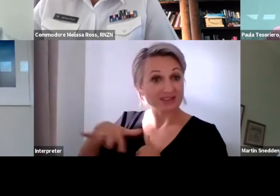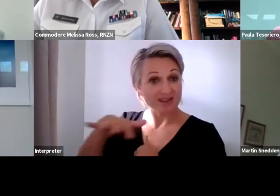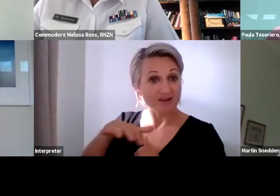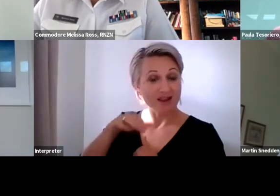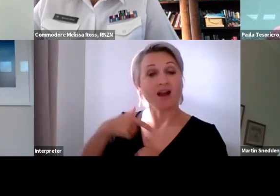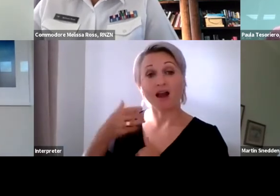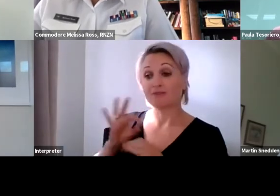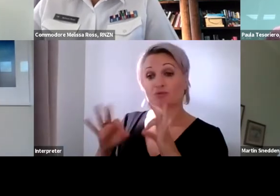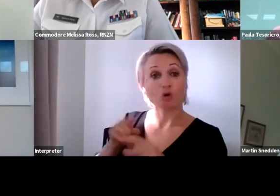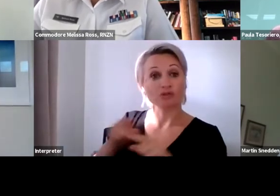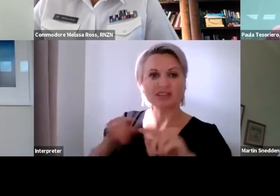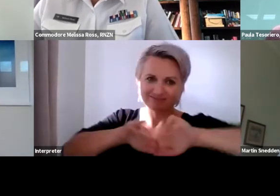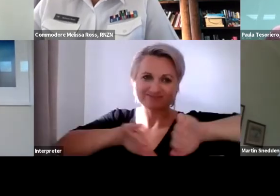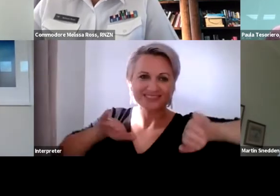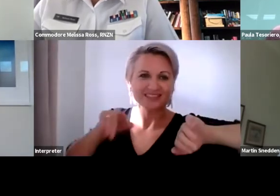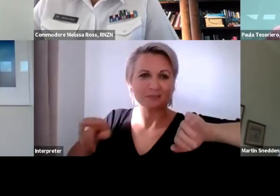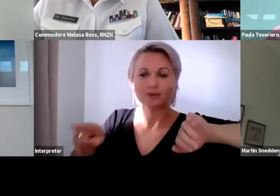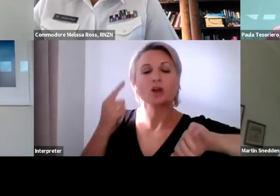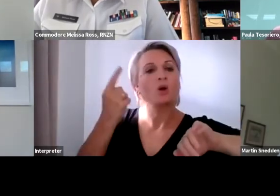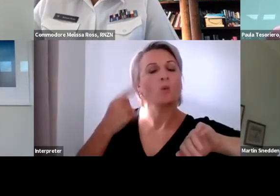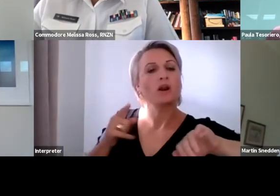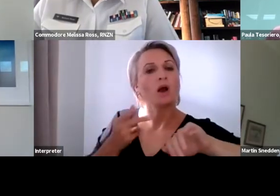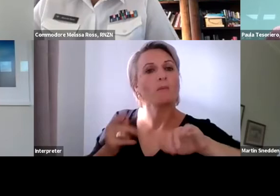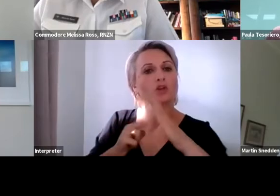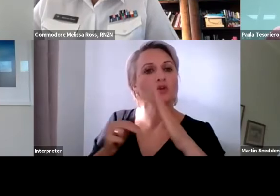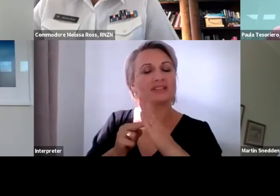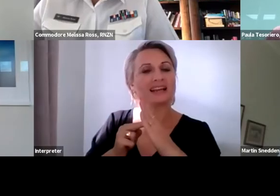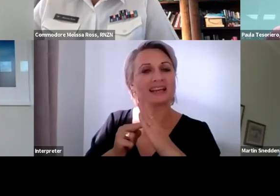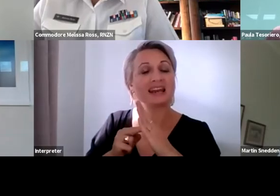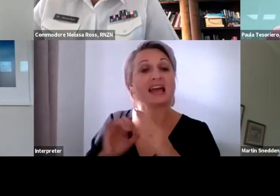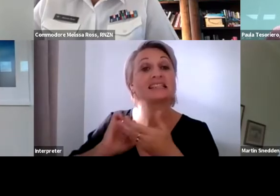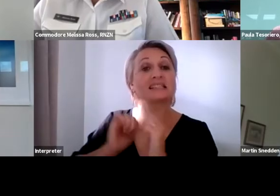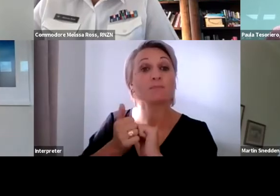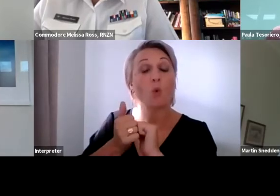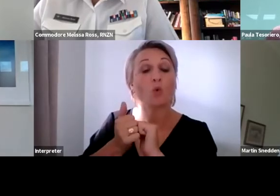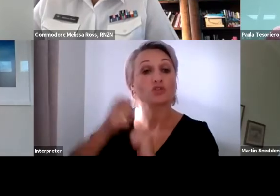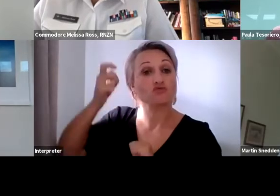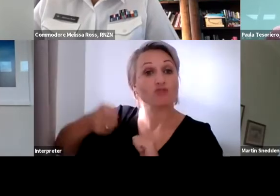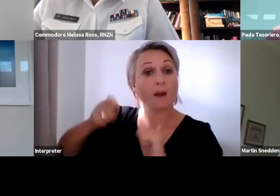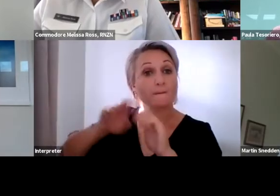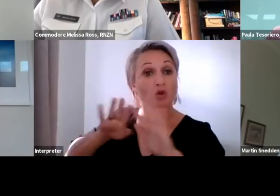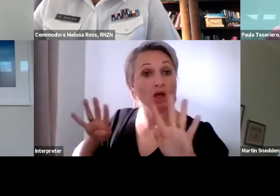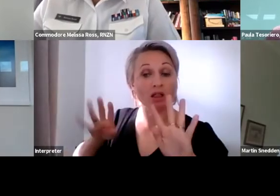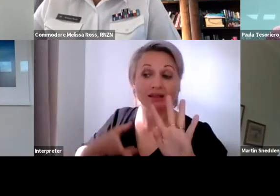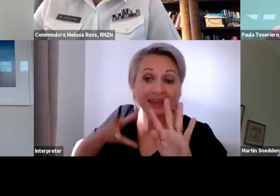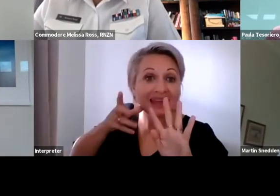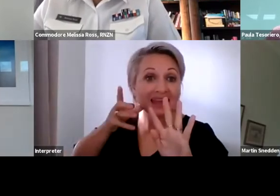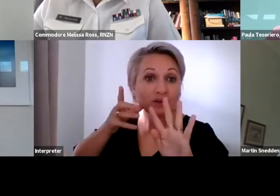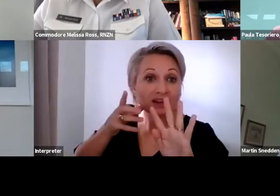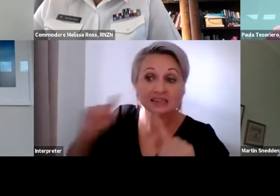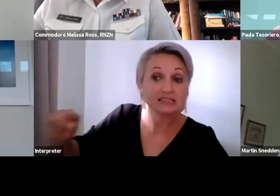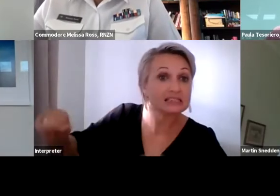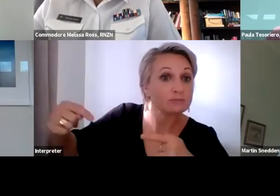and one is I serve on the New Zealand Sports Tribunal hearing disputes, and secondly I'm the chef de mission for the New